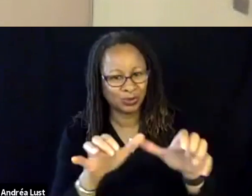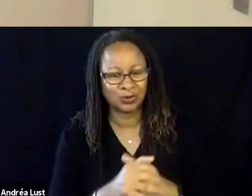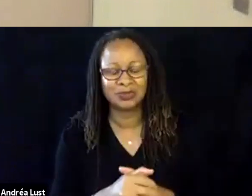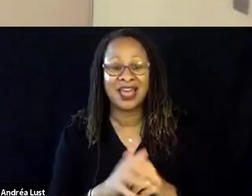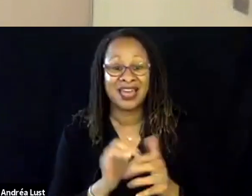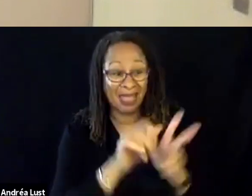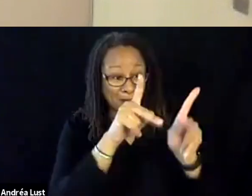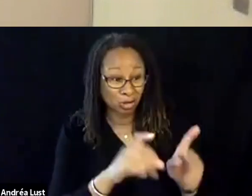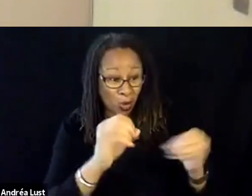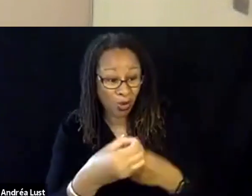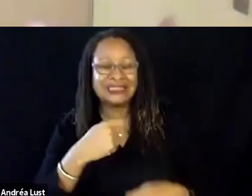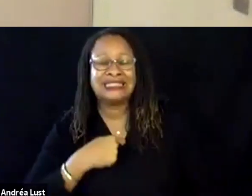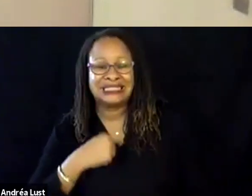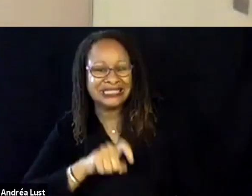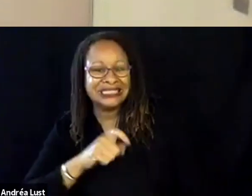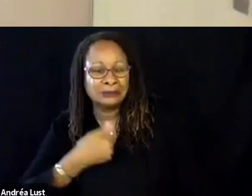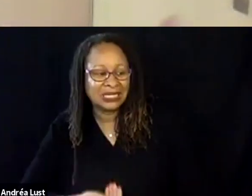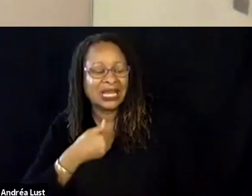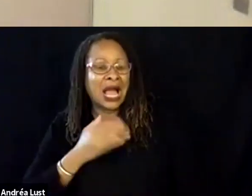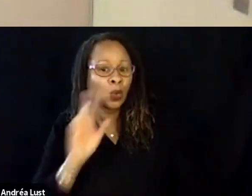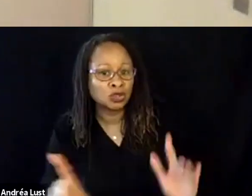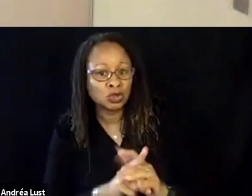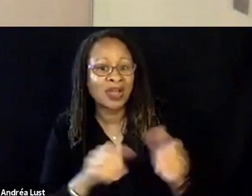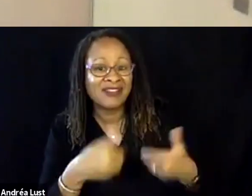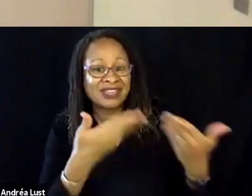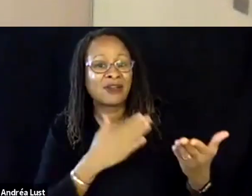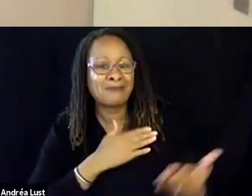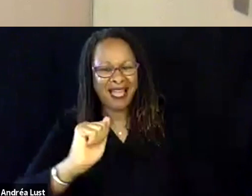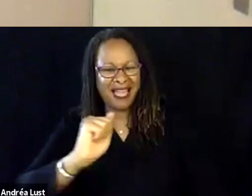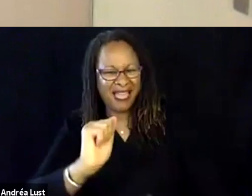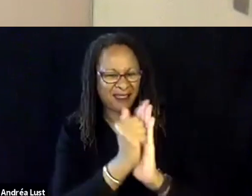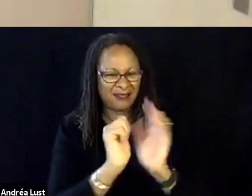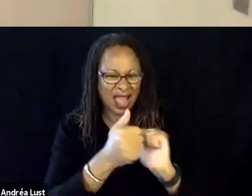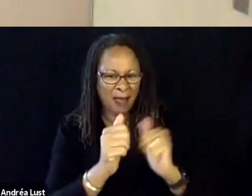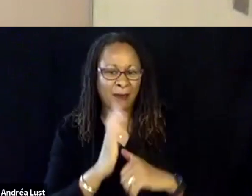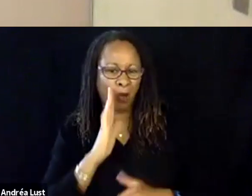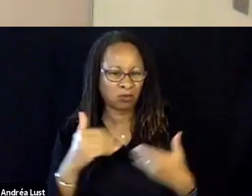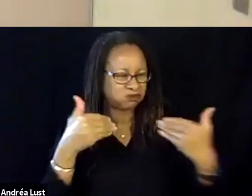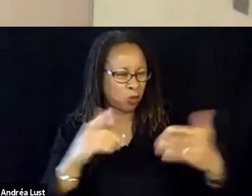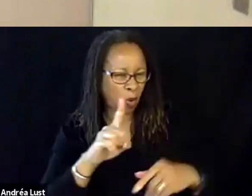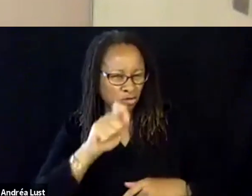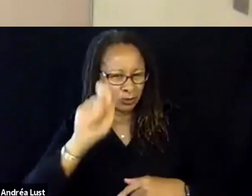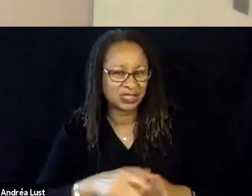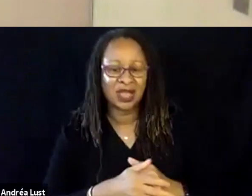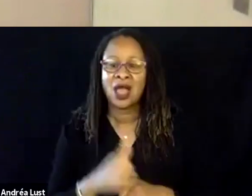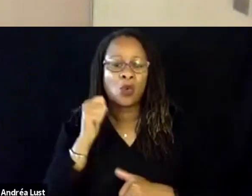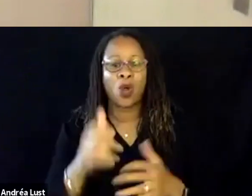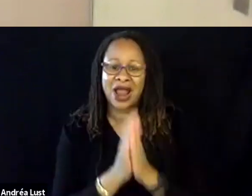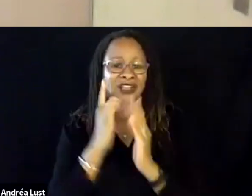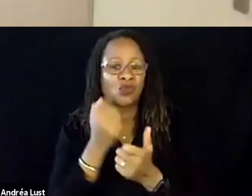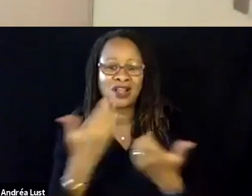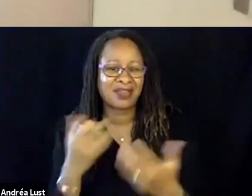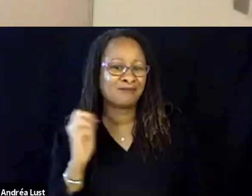that organization needs me. I'm gonna show up and give them my A game. I'm gonna show up and not ask for anything in